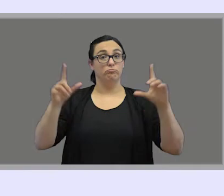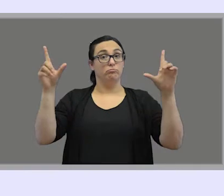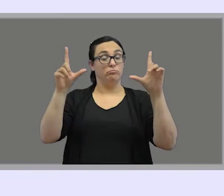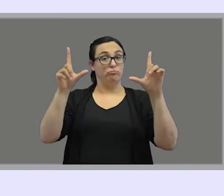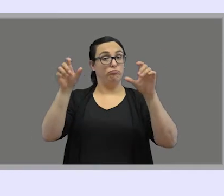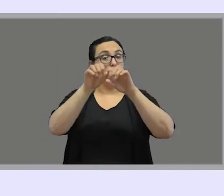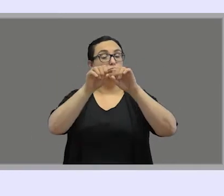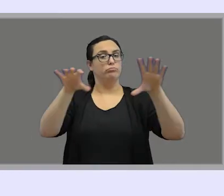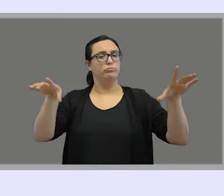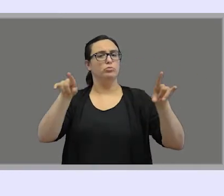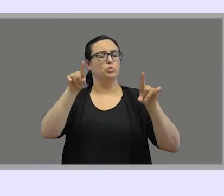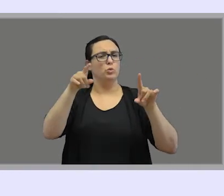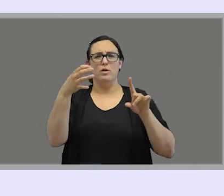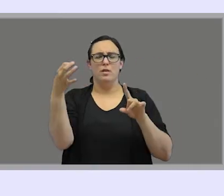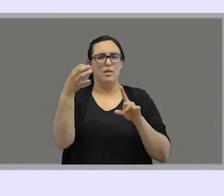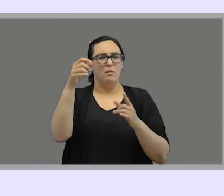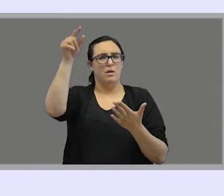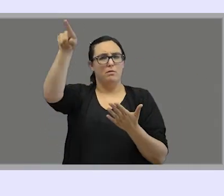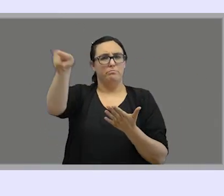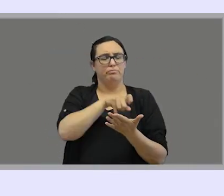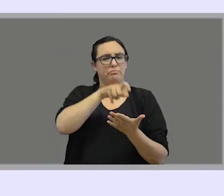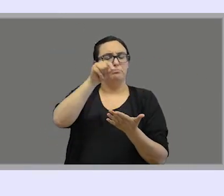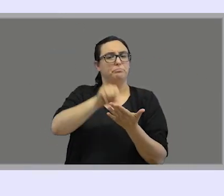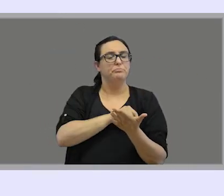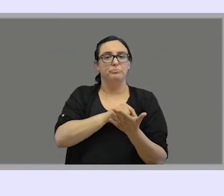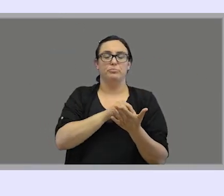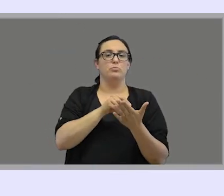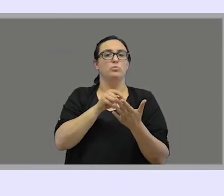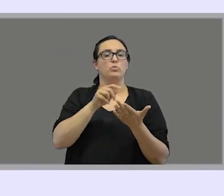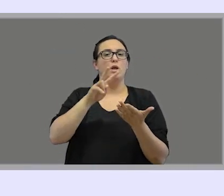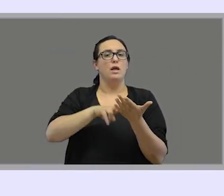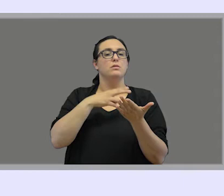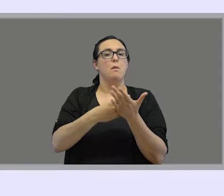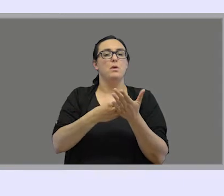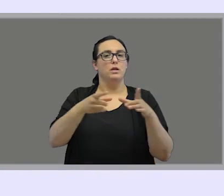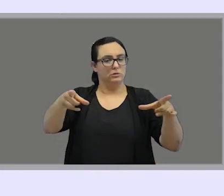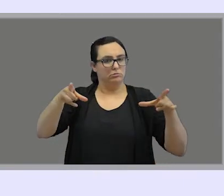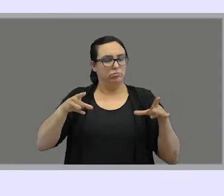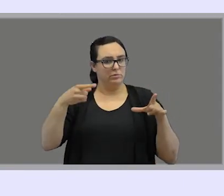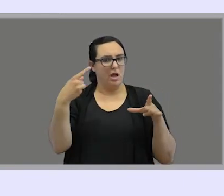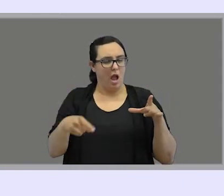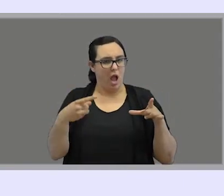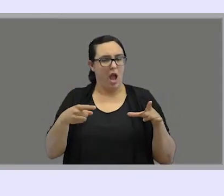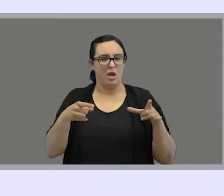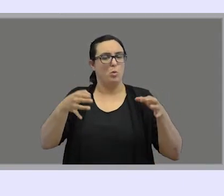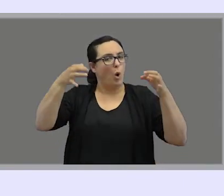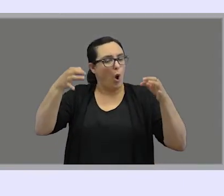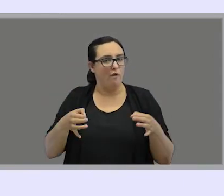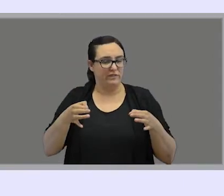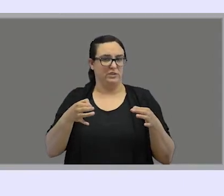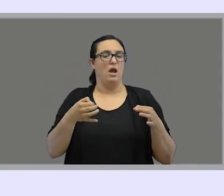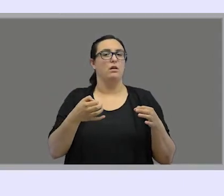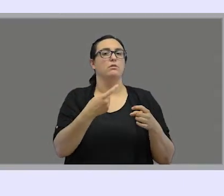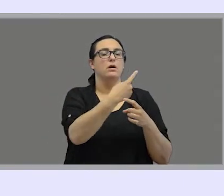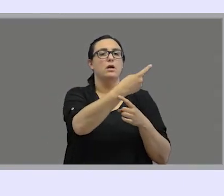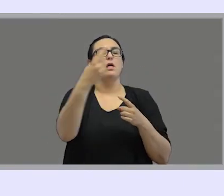Broadcasters should only employ qualified interpreters that have the official qualification from